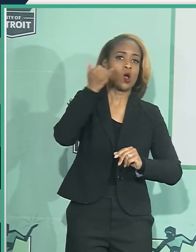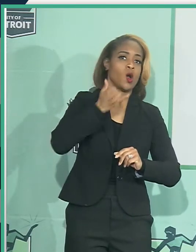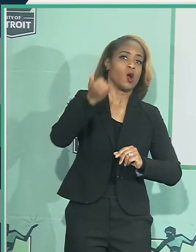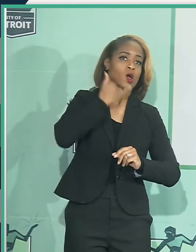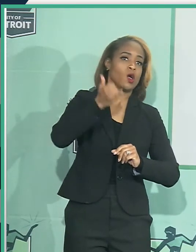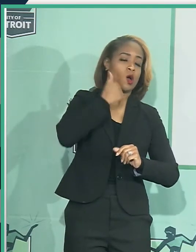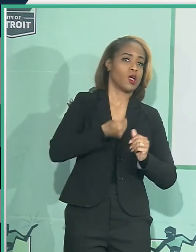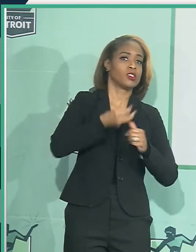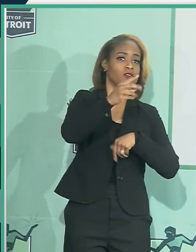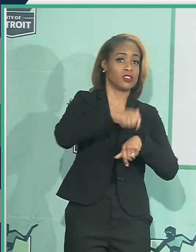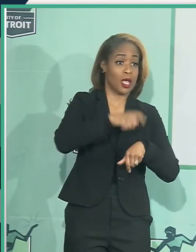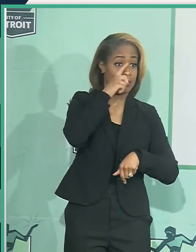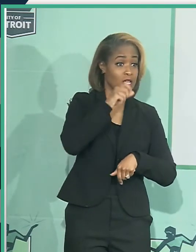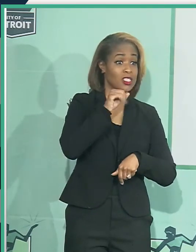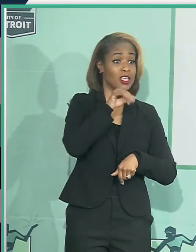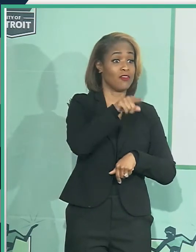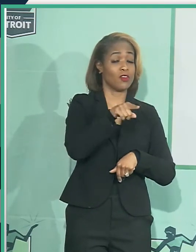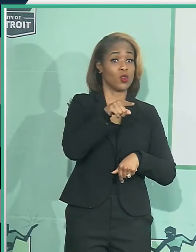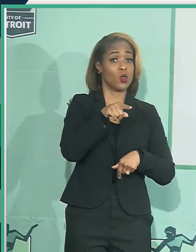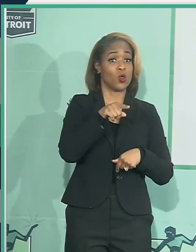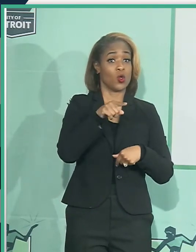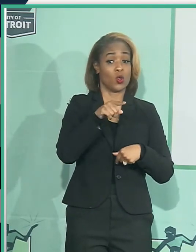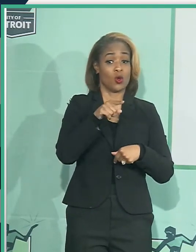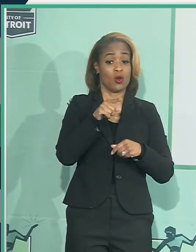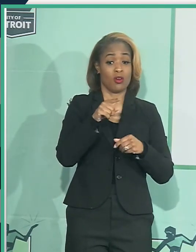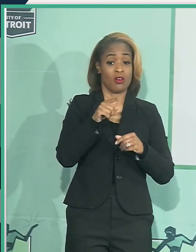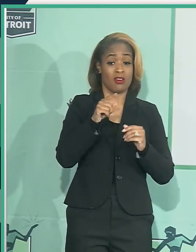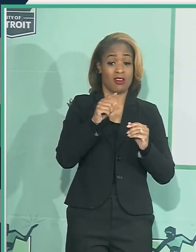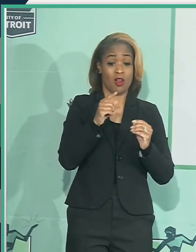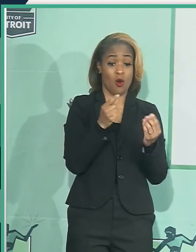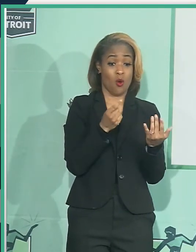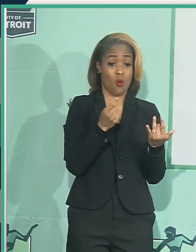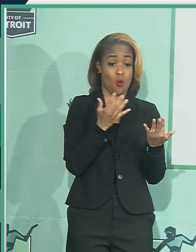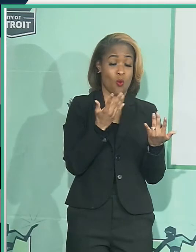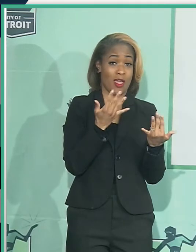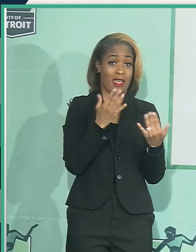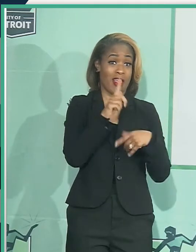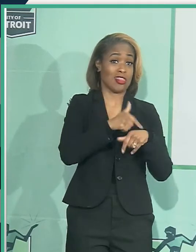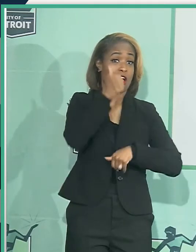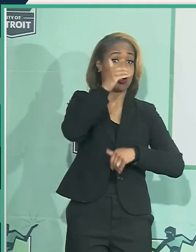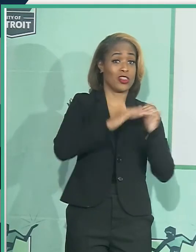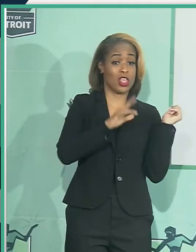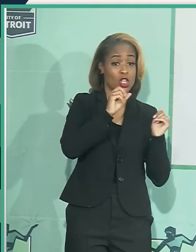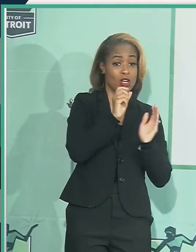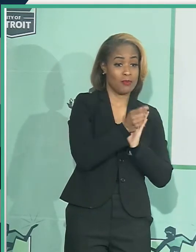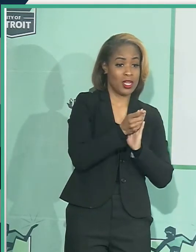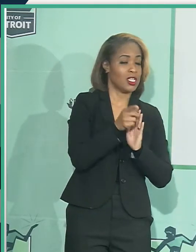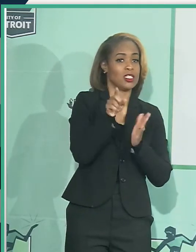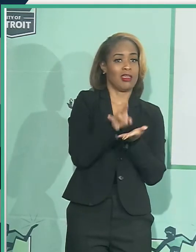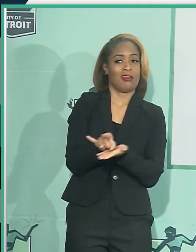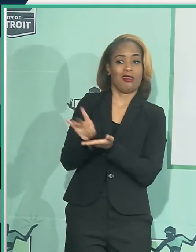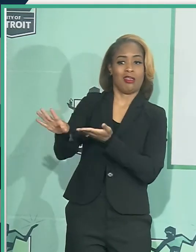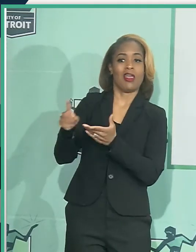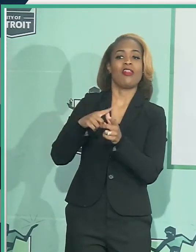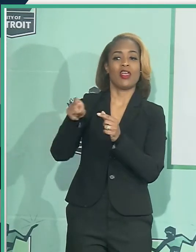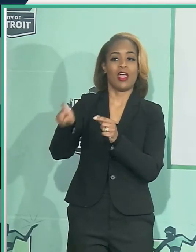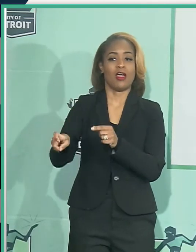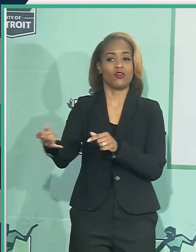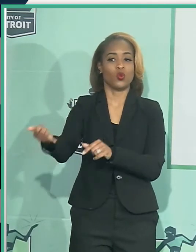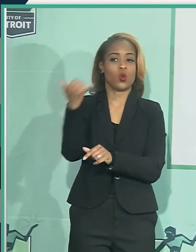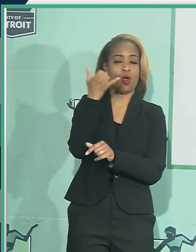because if you were outside the 30-minute queue, you got dropped off and you tried again.